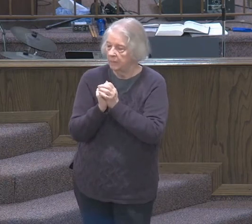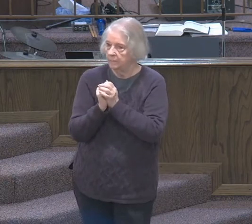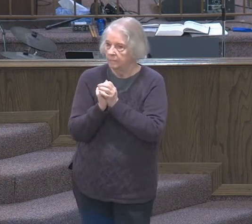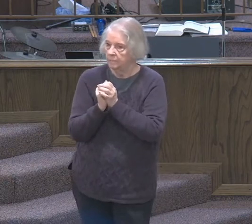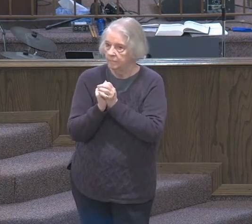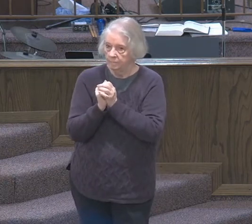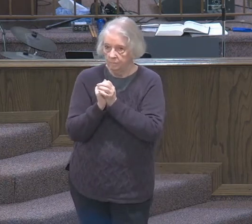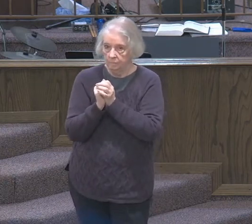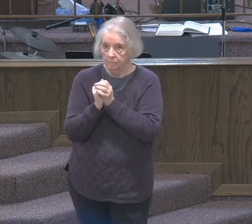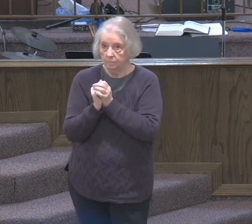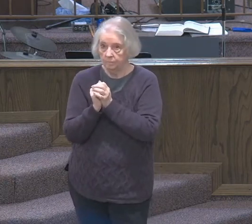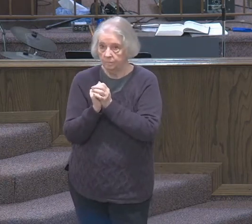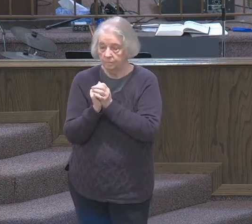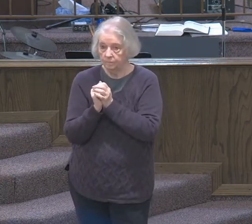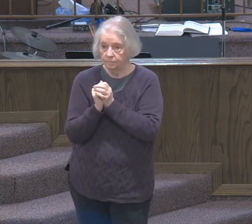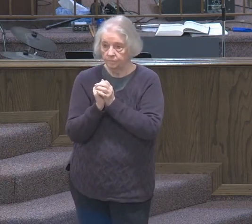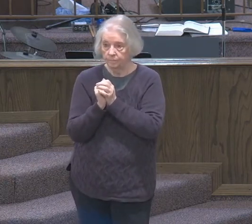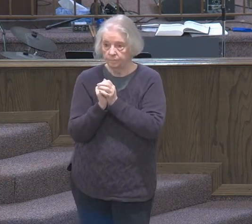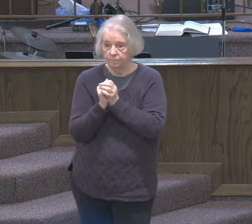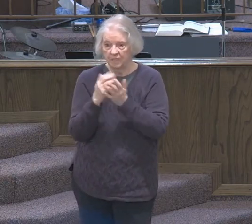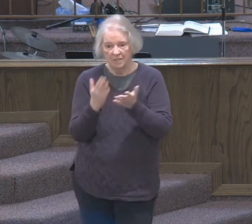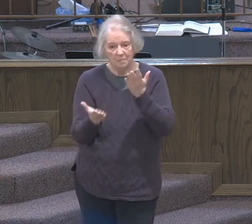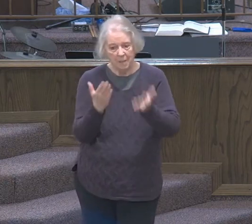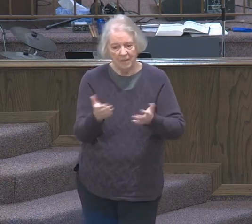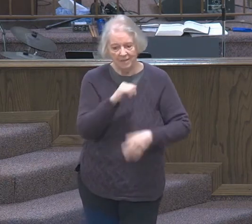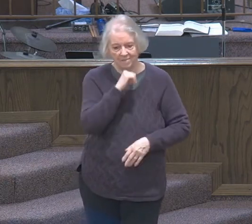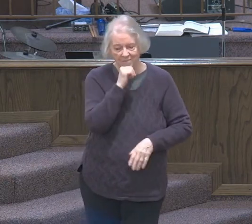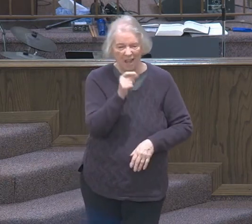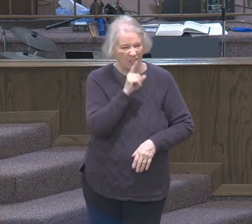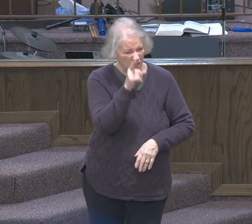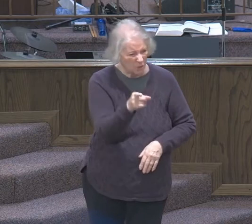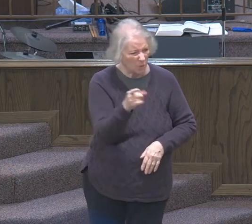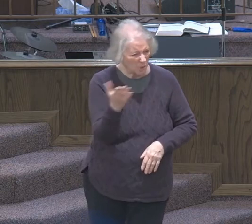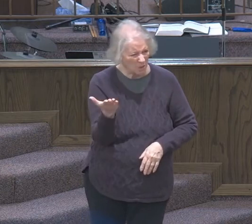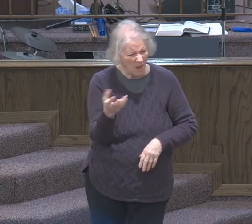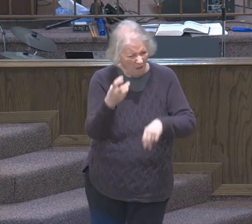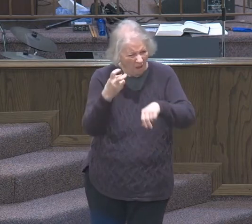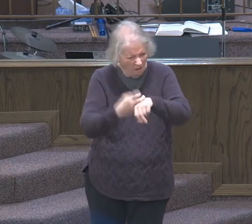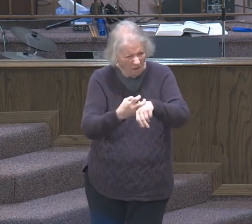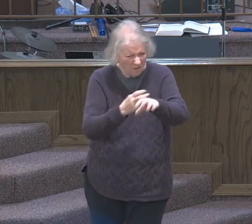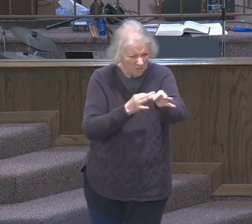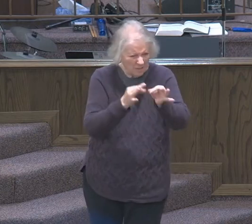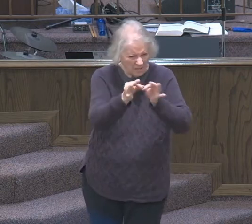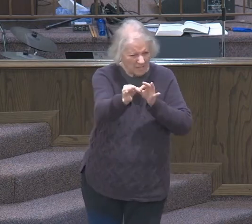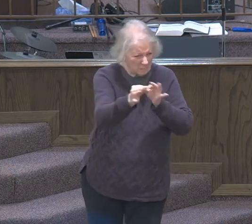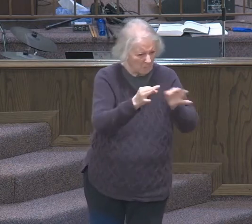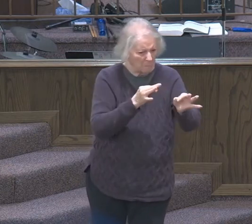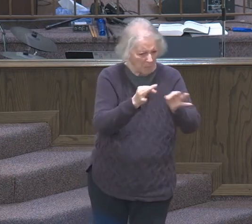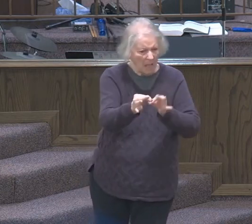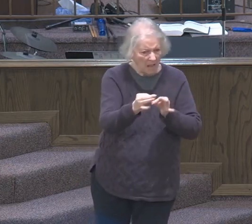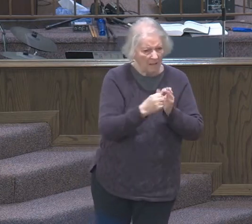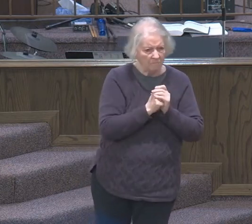God? They might not be so obvious, but I believe that in